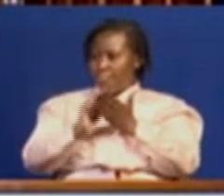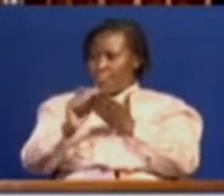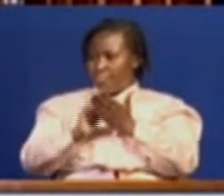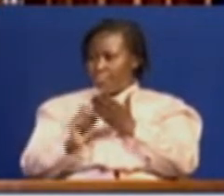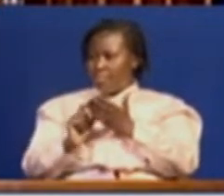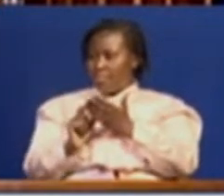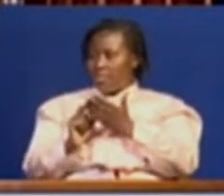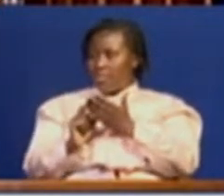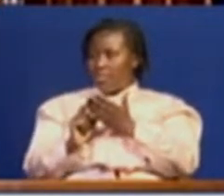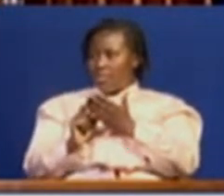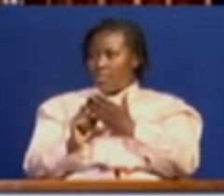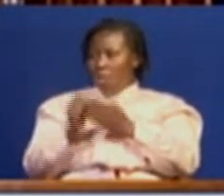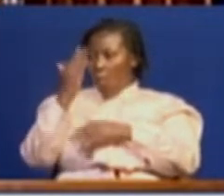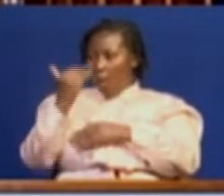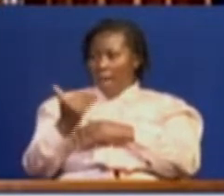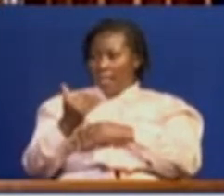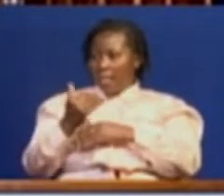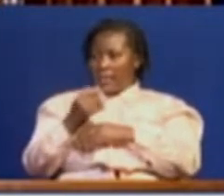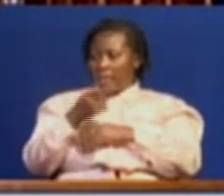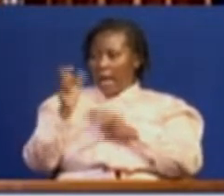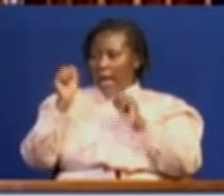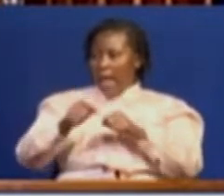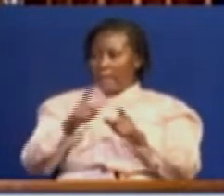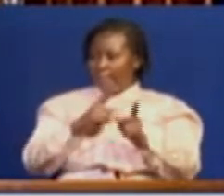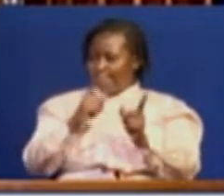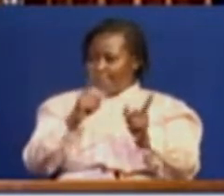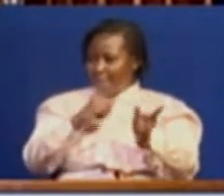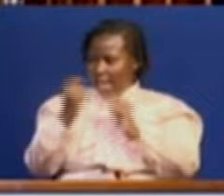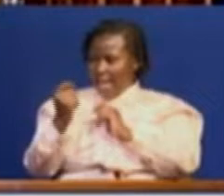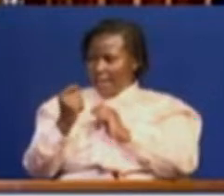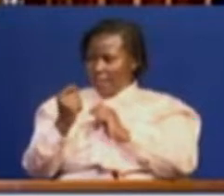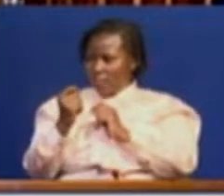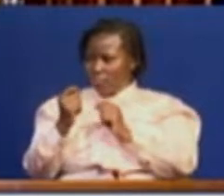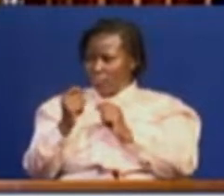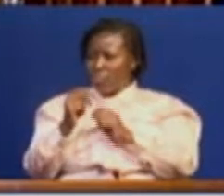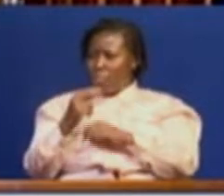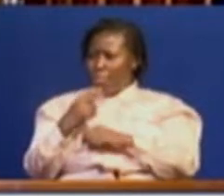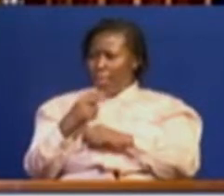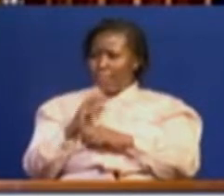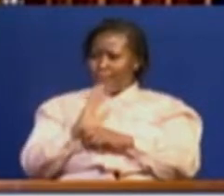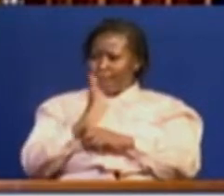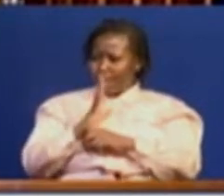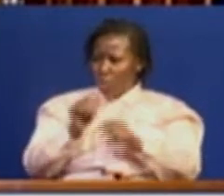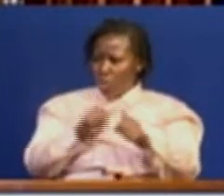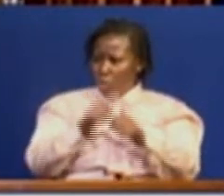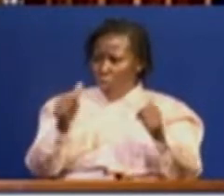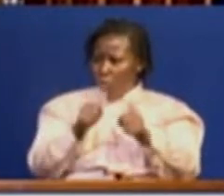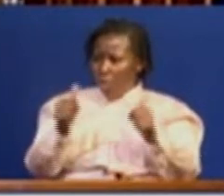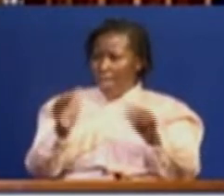notes. Correct. So that they can be able to translate verbatim.